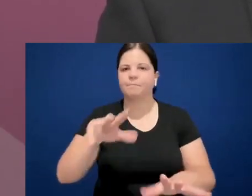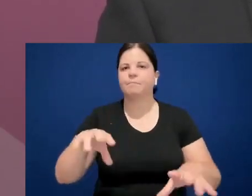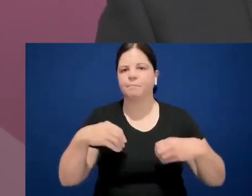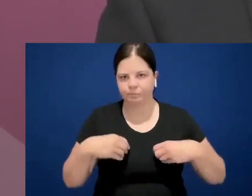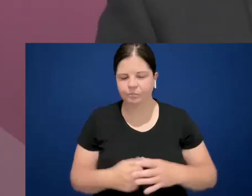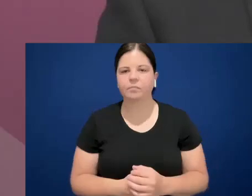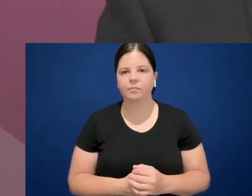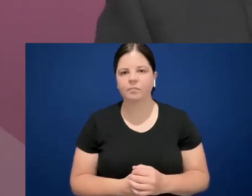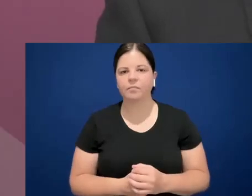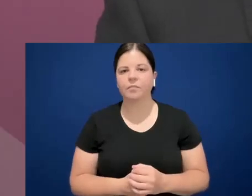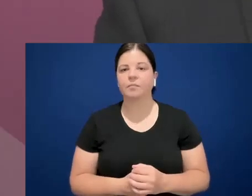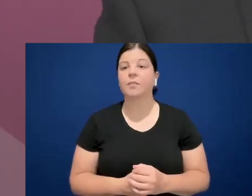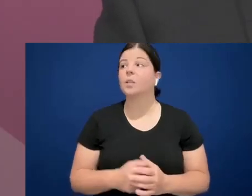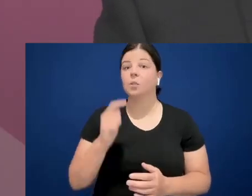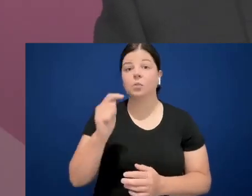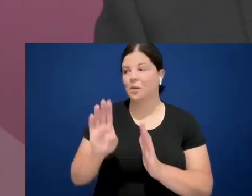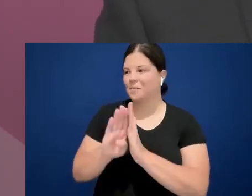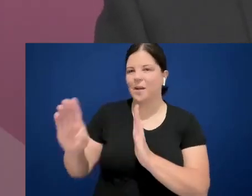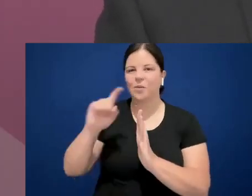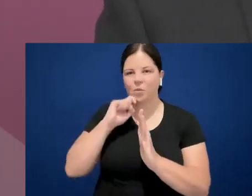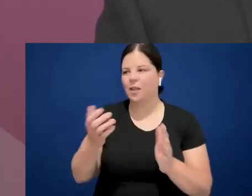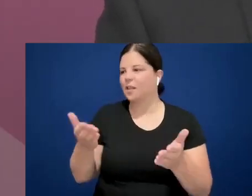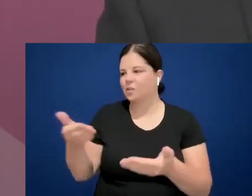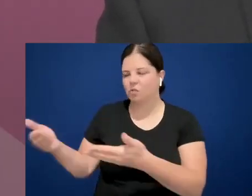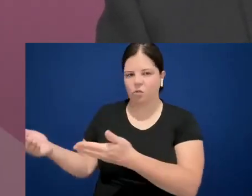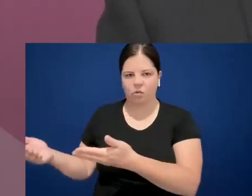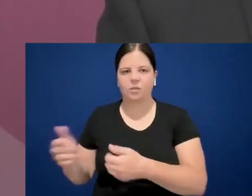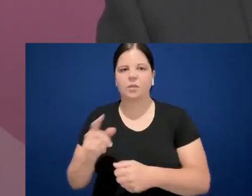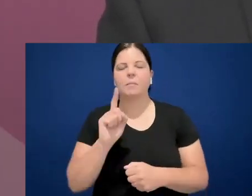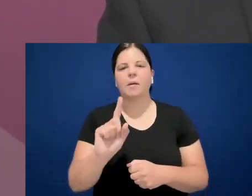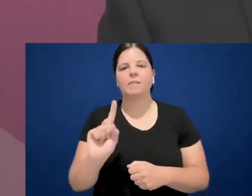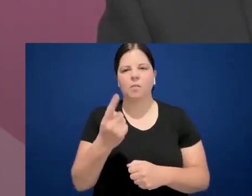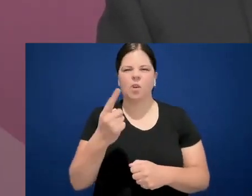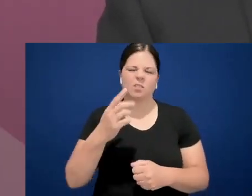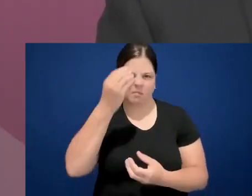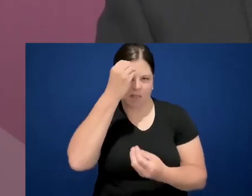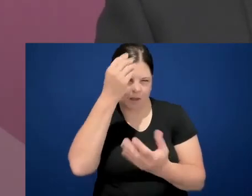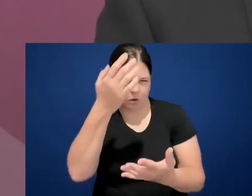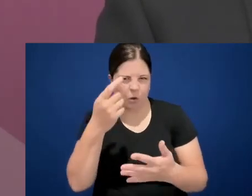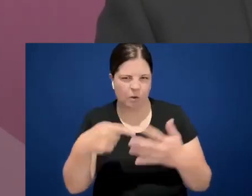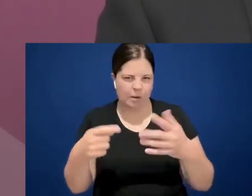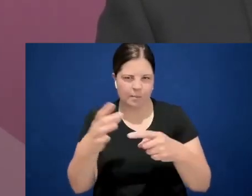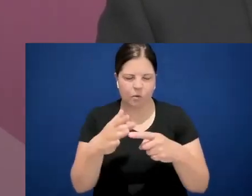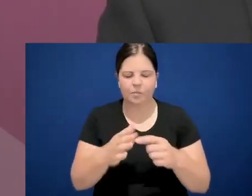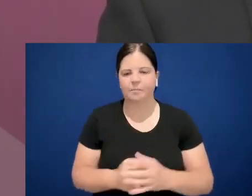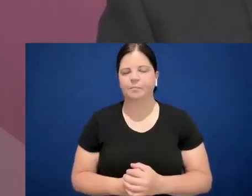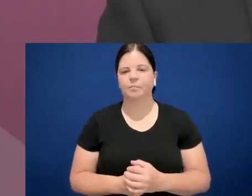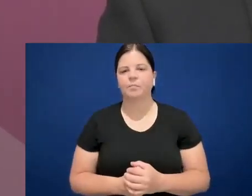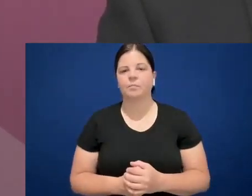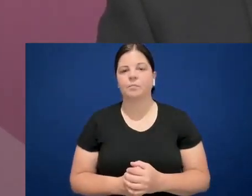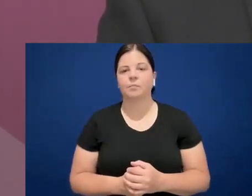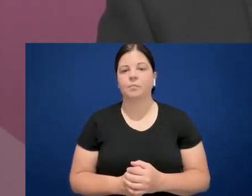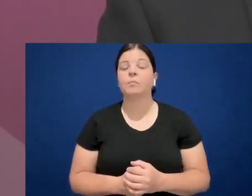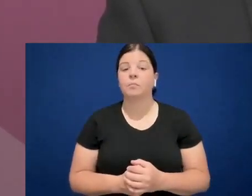Now, before I introduce the panel that you'll be hearing from today, a few points of housekeeping. Firstly, there's a button in the